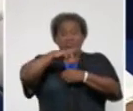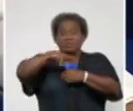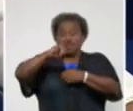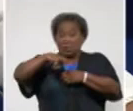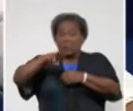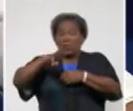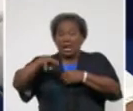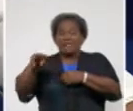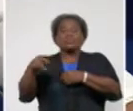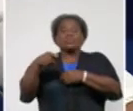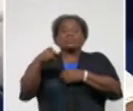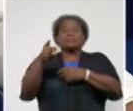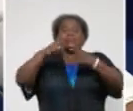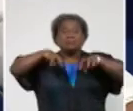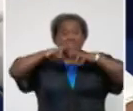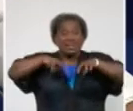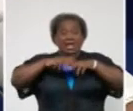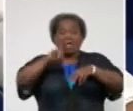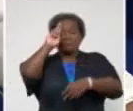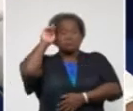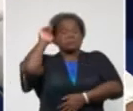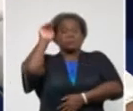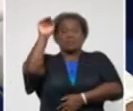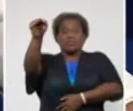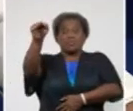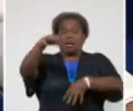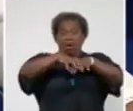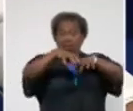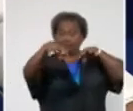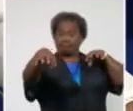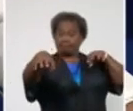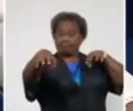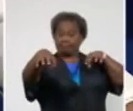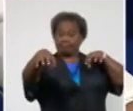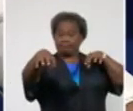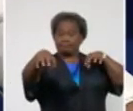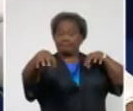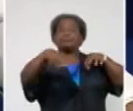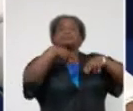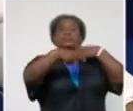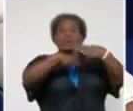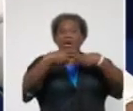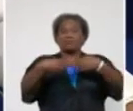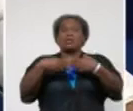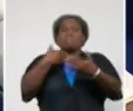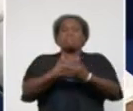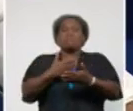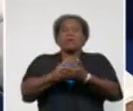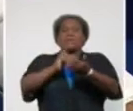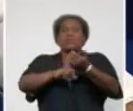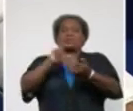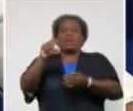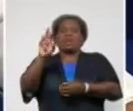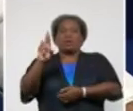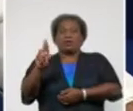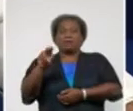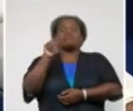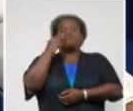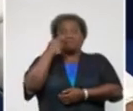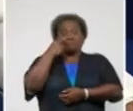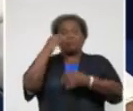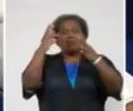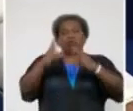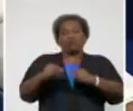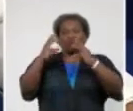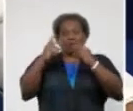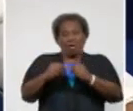who have had contact with a confirmed case are immediately traced, isolated, and tested. Of the